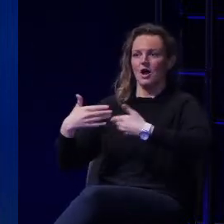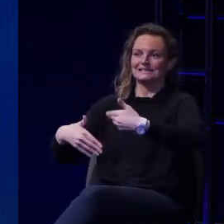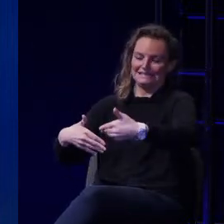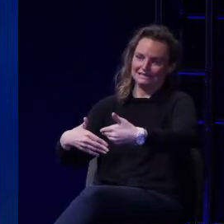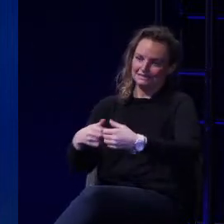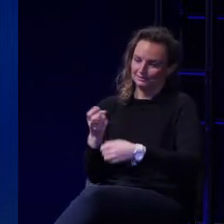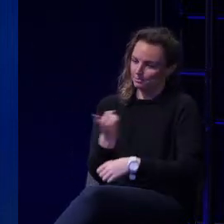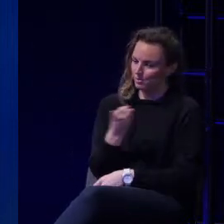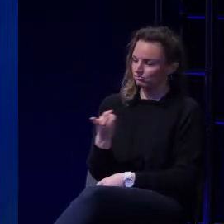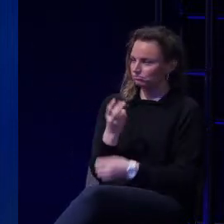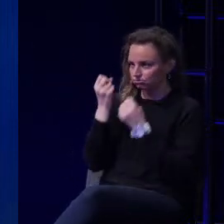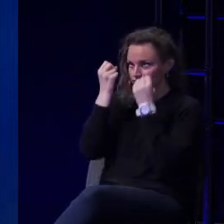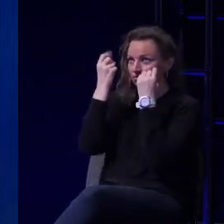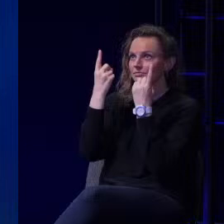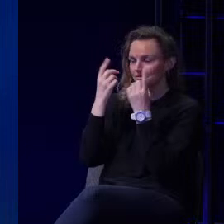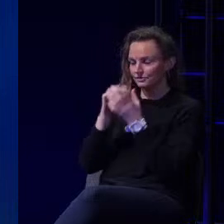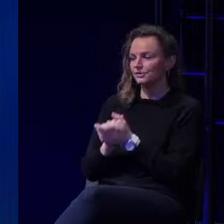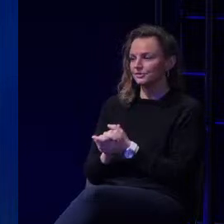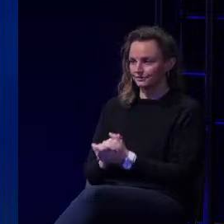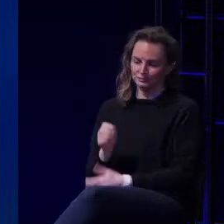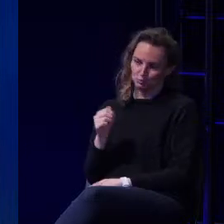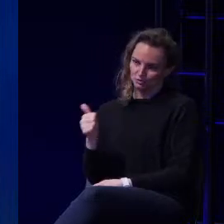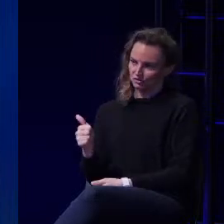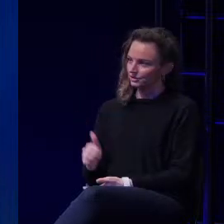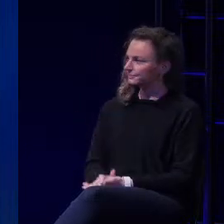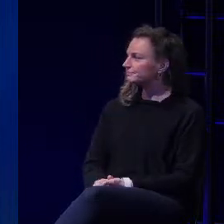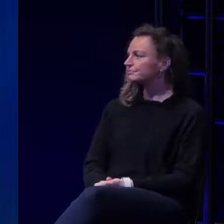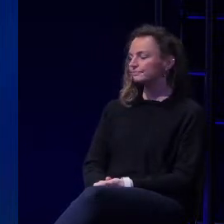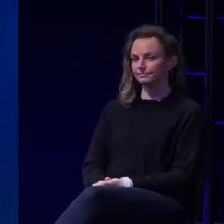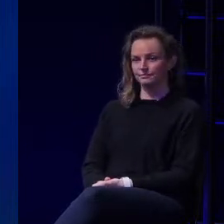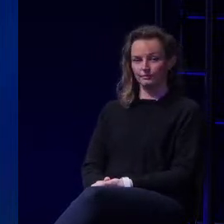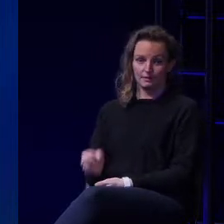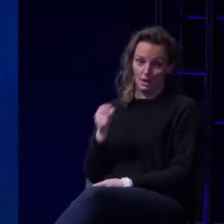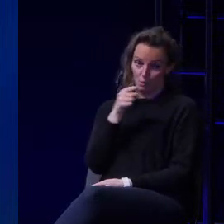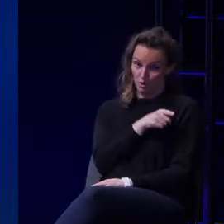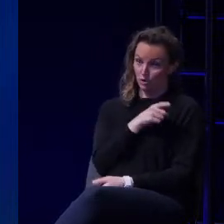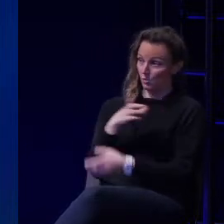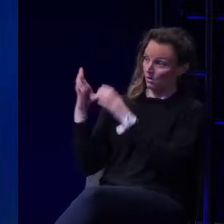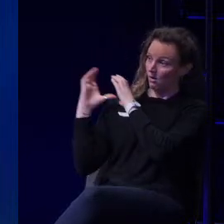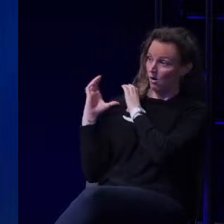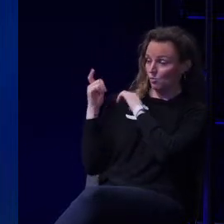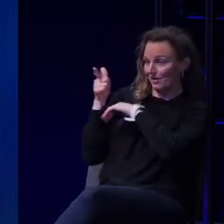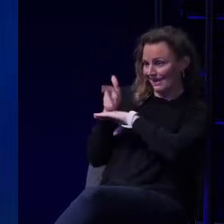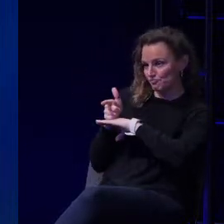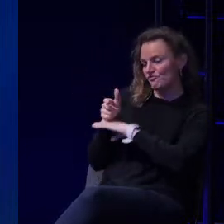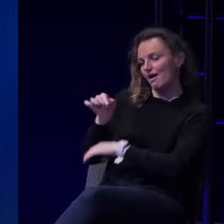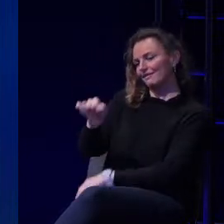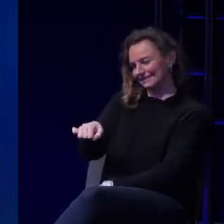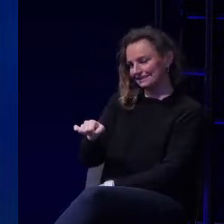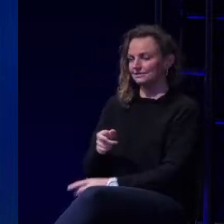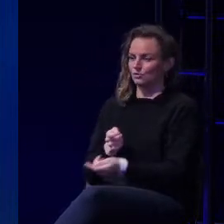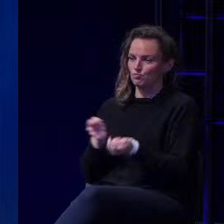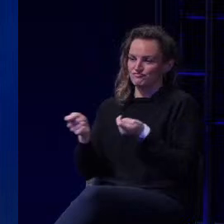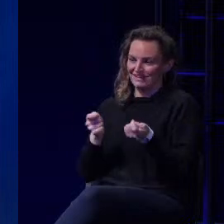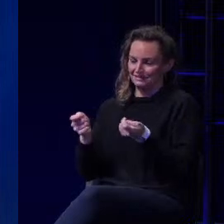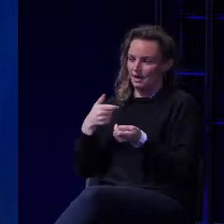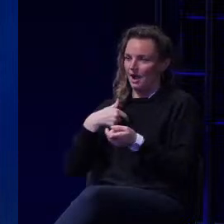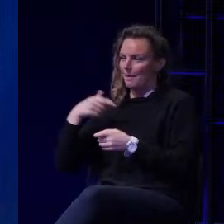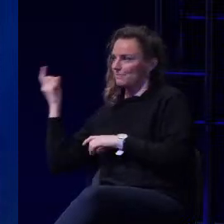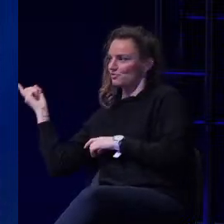that, and it was good. And were you on one of the cameras? I was, yeah. I'm the run-in